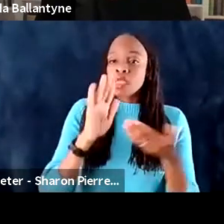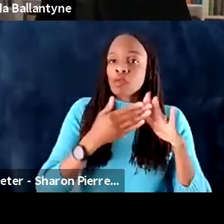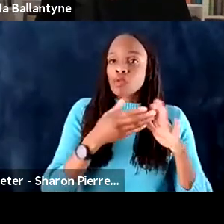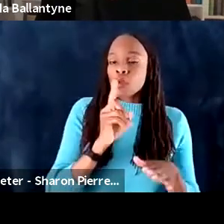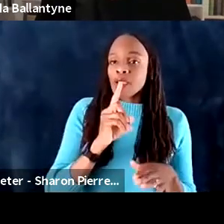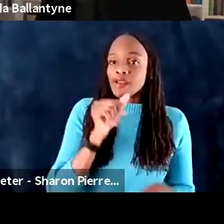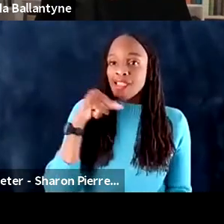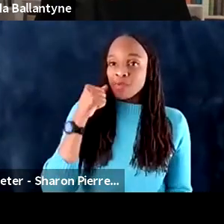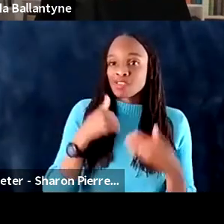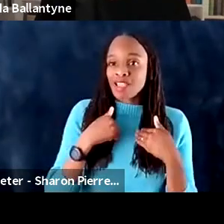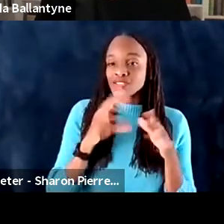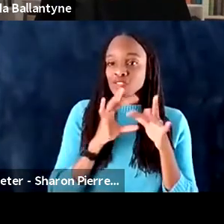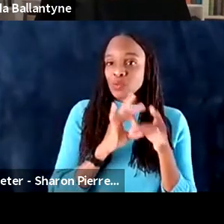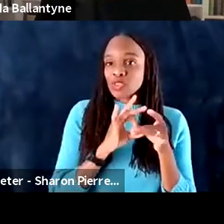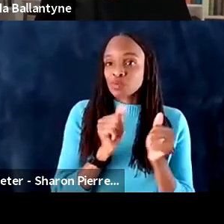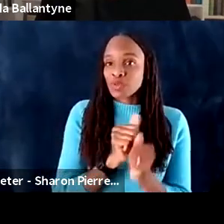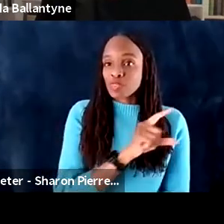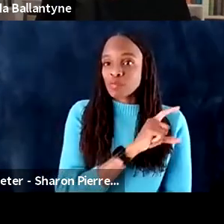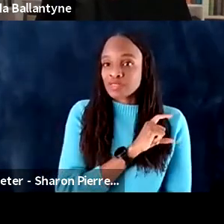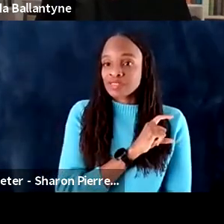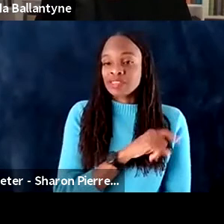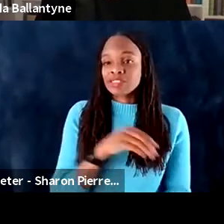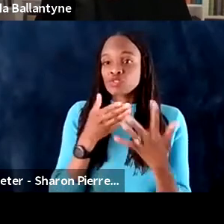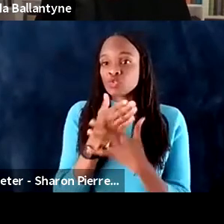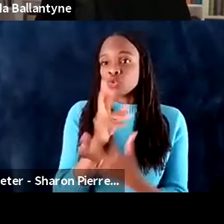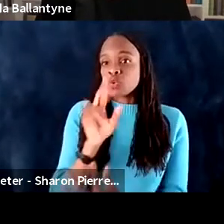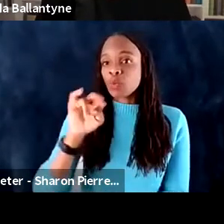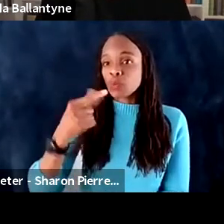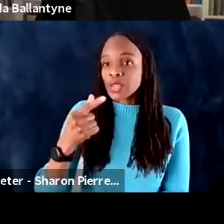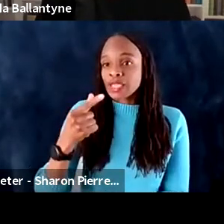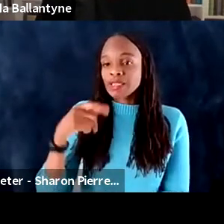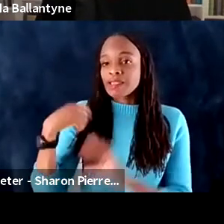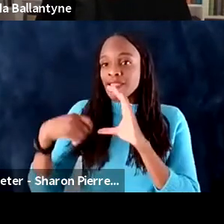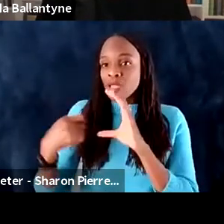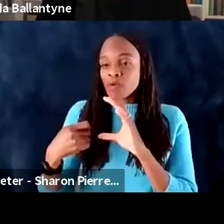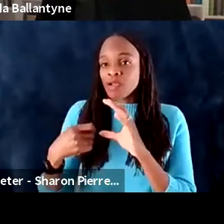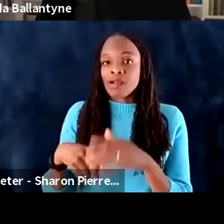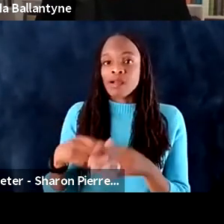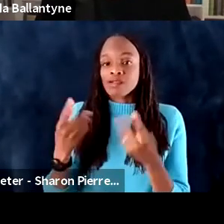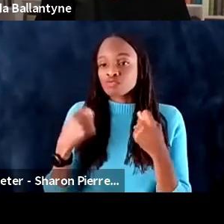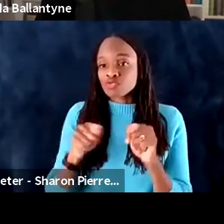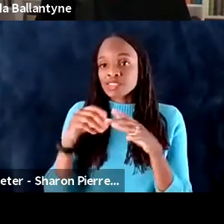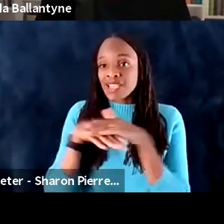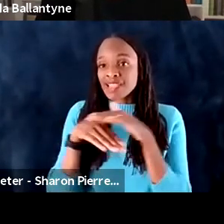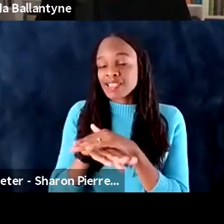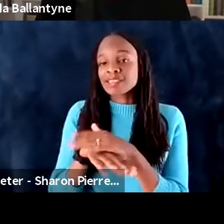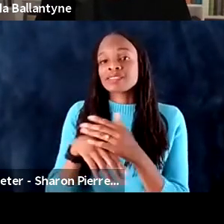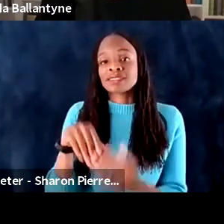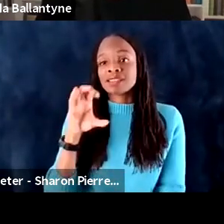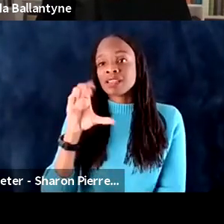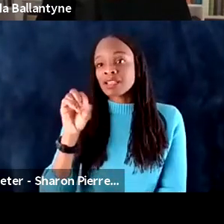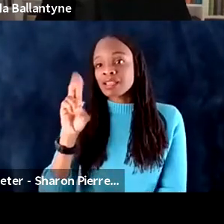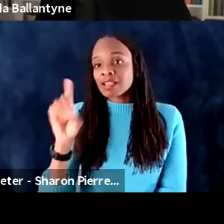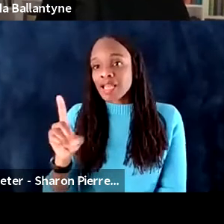Amazon has relationships with the police through their Ring cameras, attempt to access cloud services, which are run on Amazon